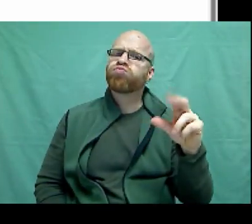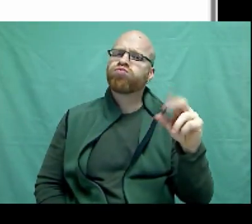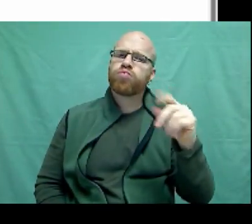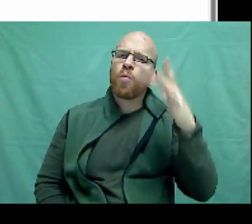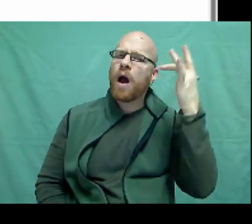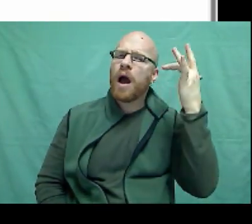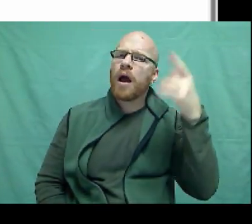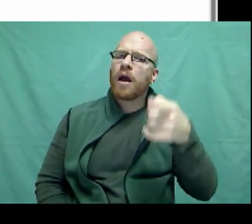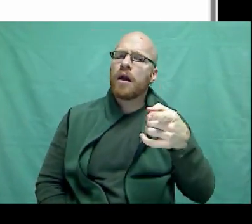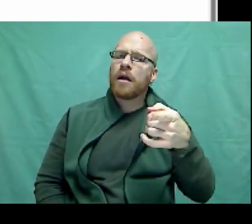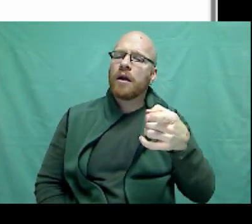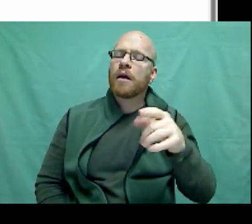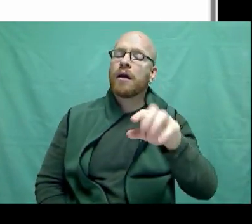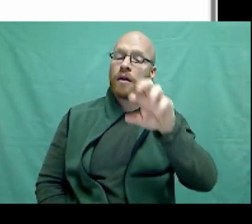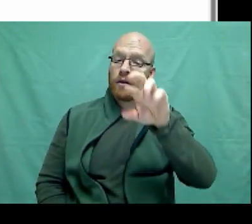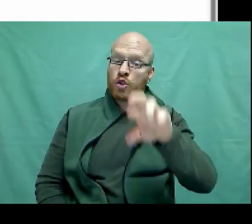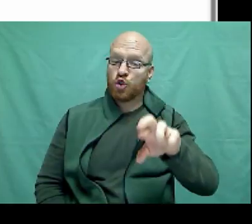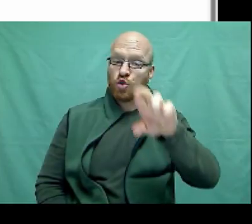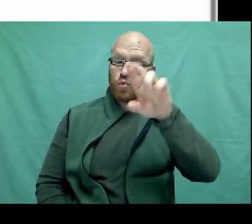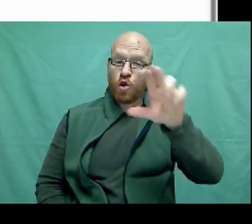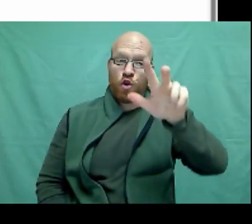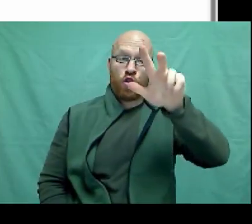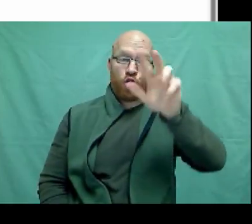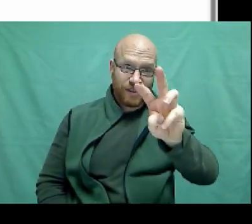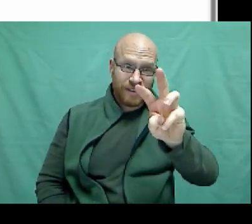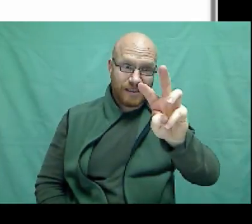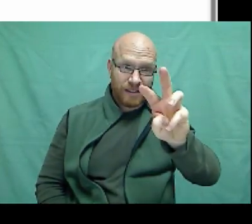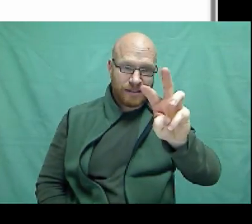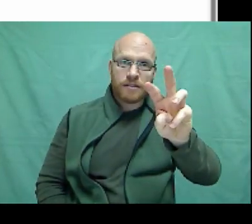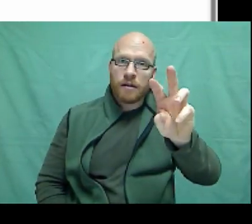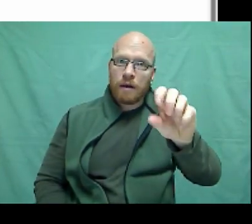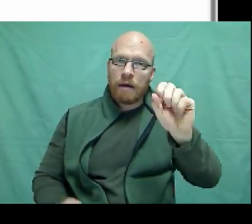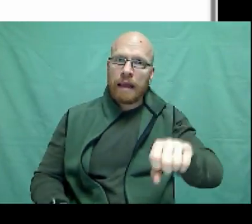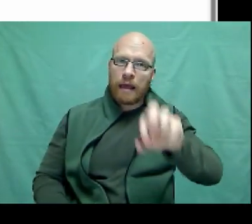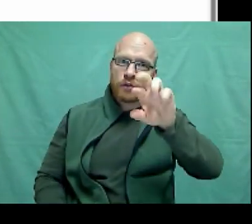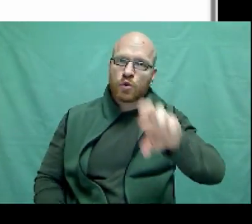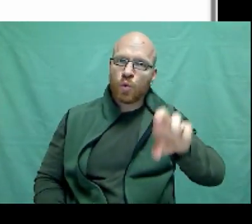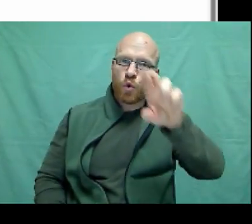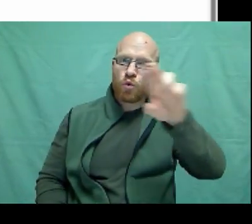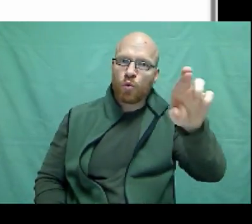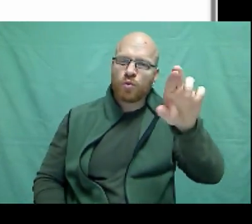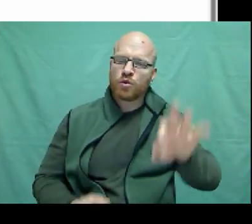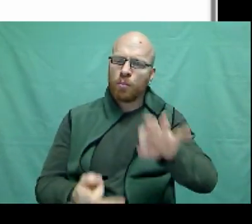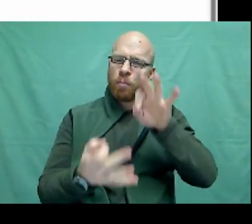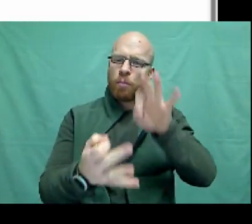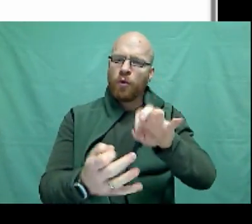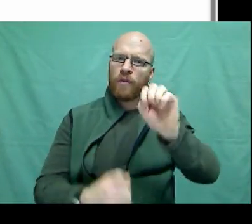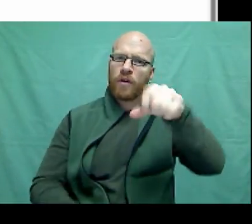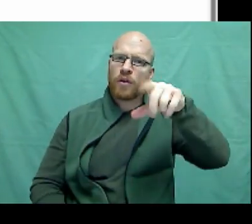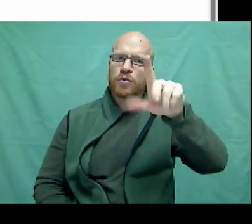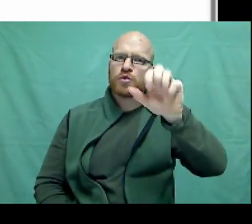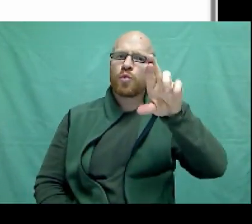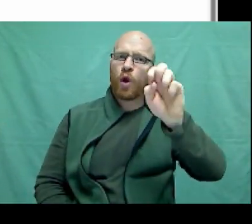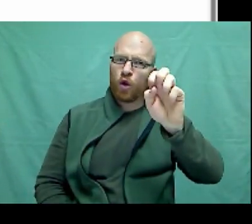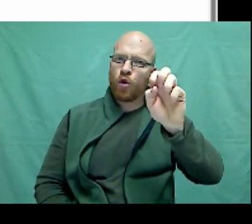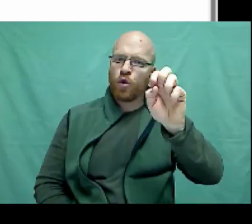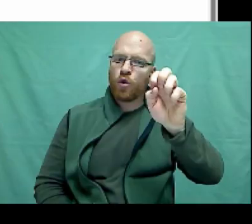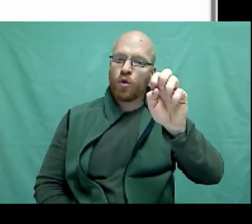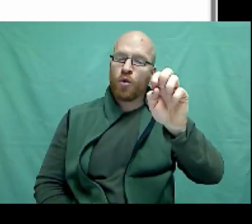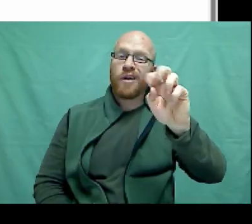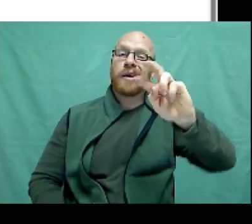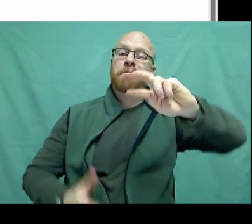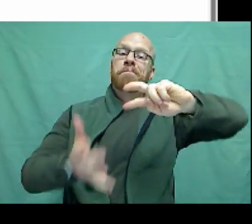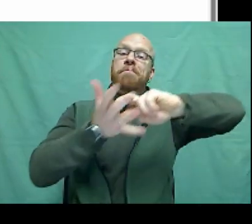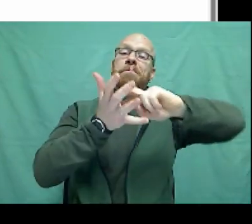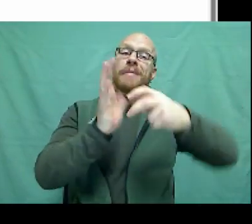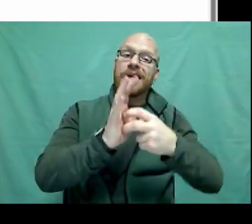our final answer. The reason being is the square root of 36 can be simplified. We can actually take the square of that. The